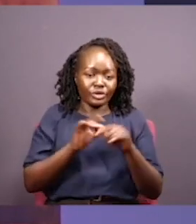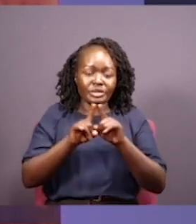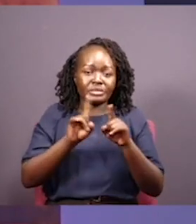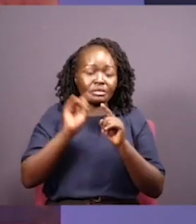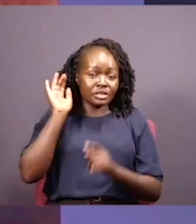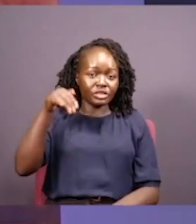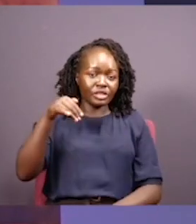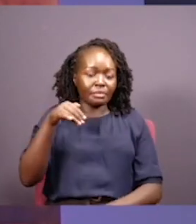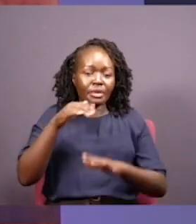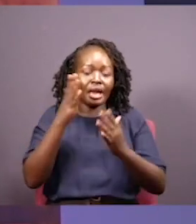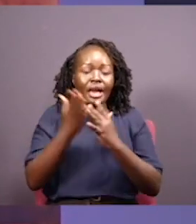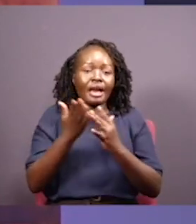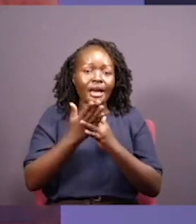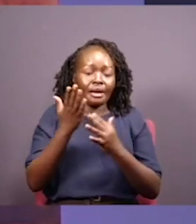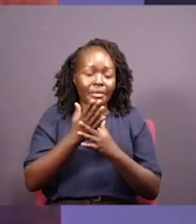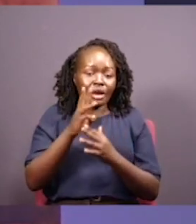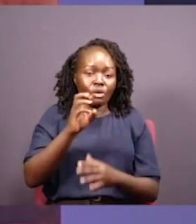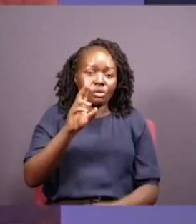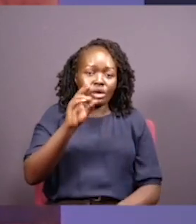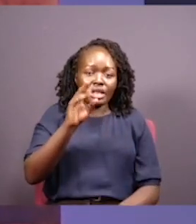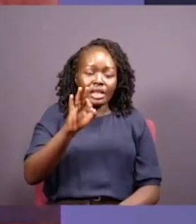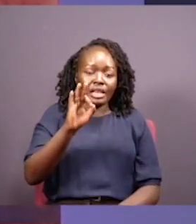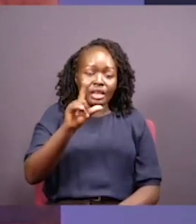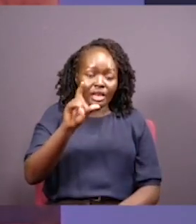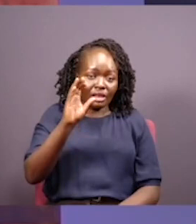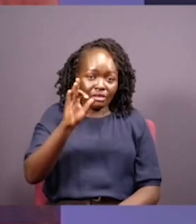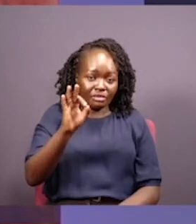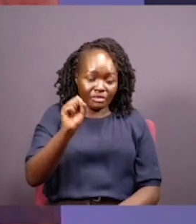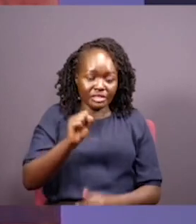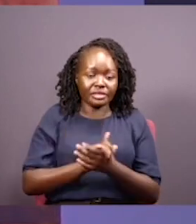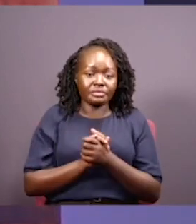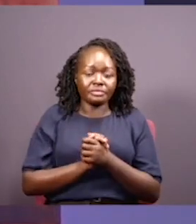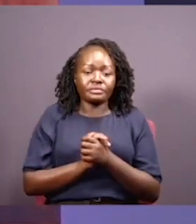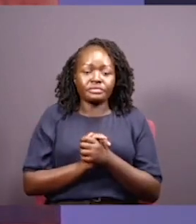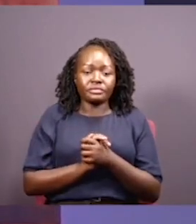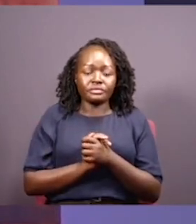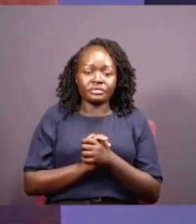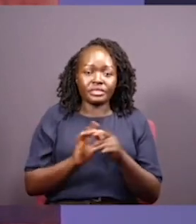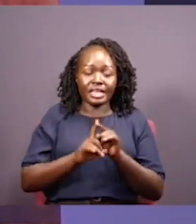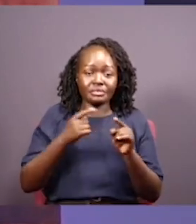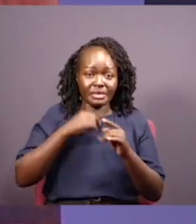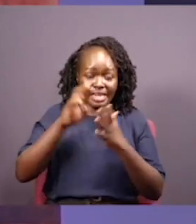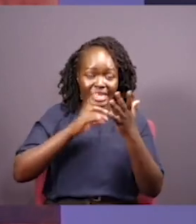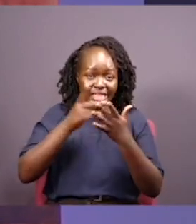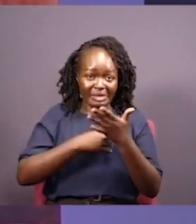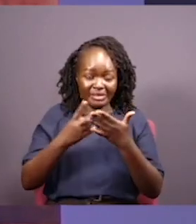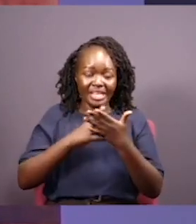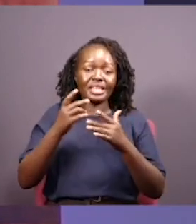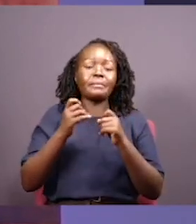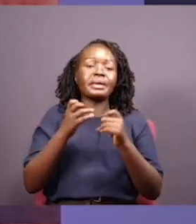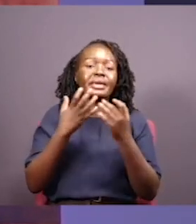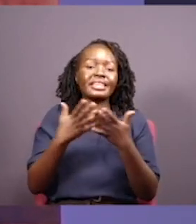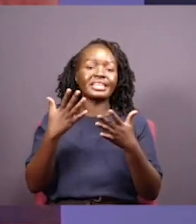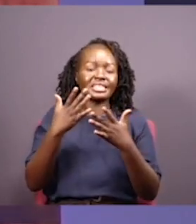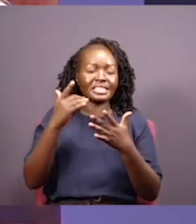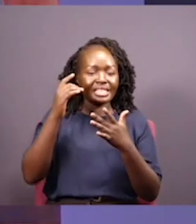among wolves." Sheep among wolves. As I read this verse, a number of things capture my